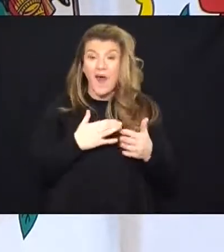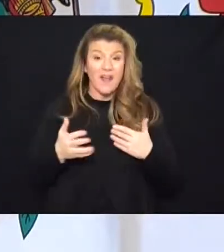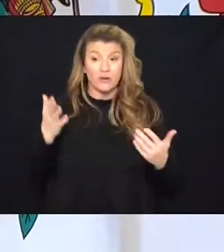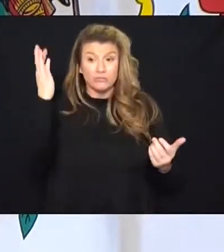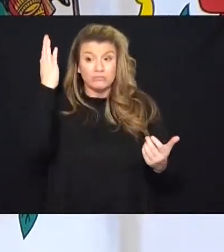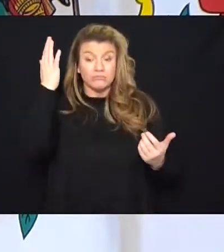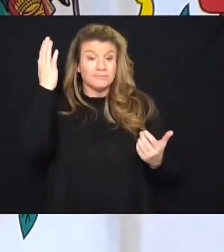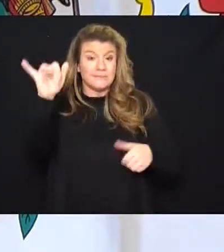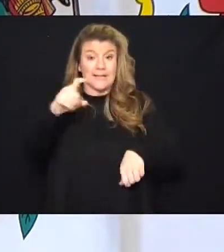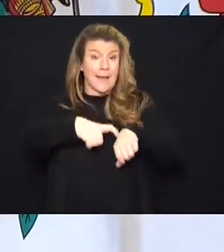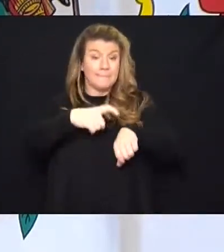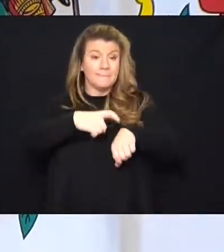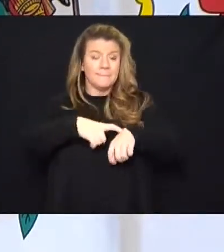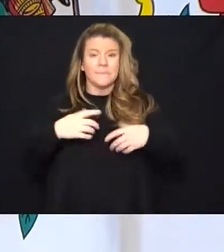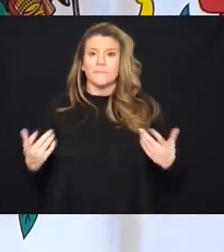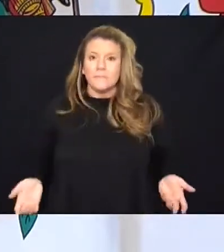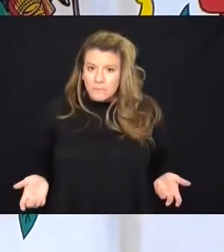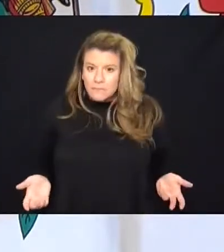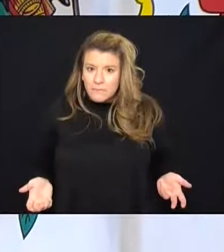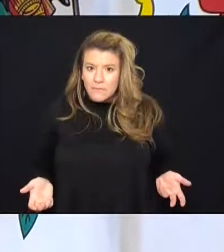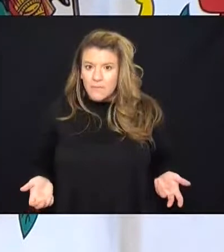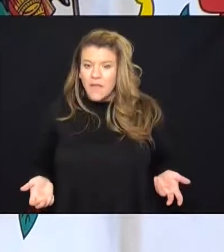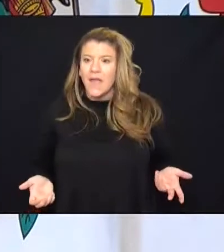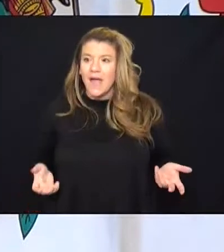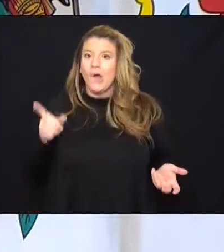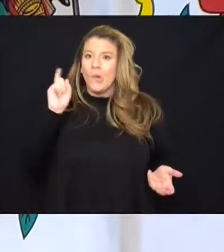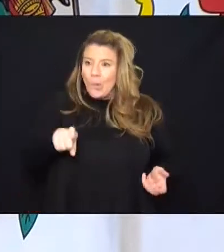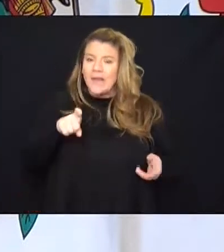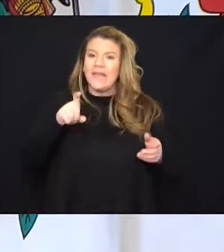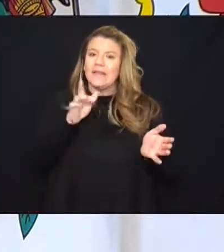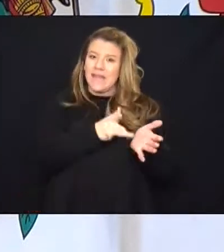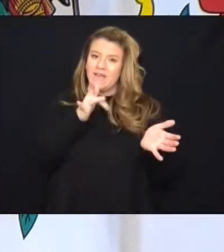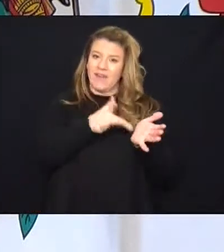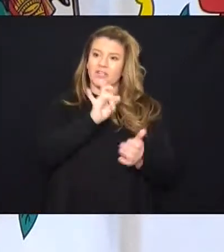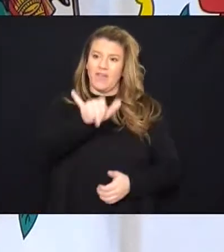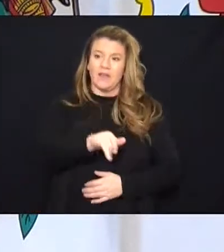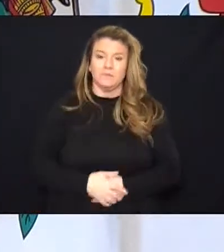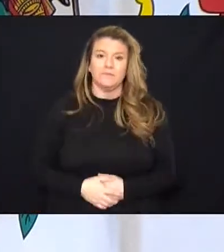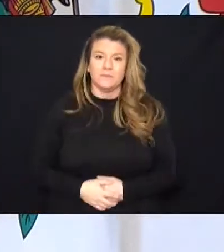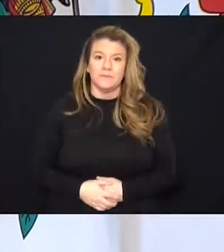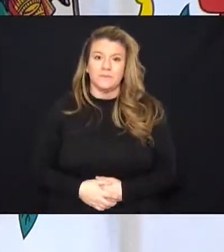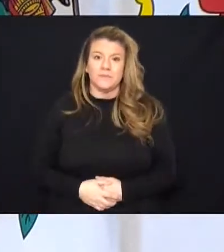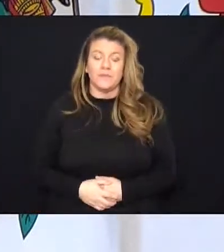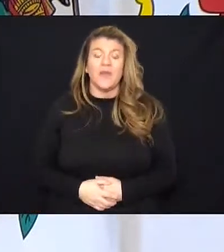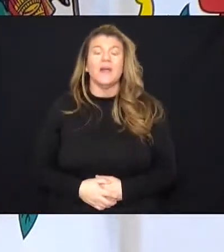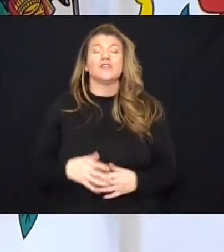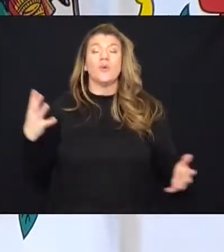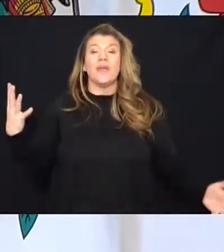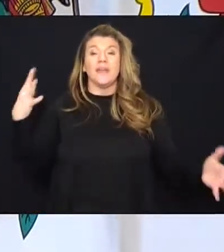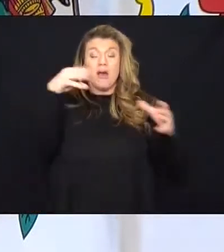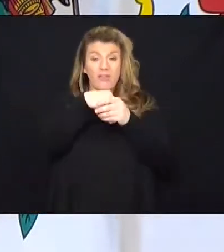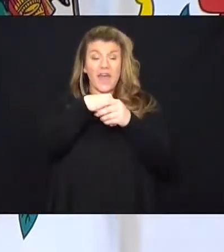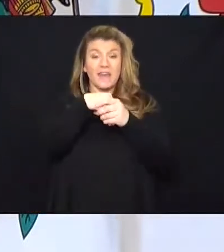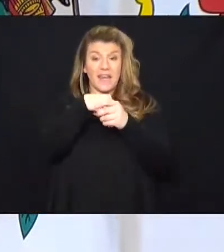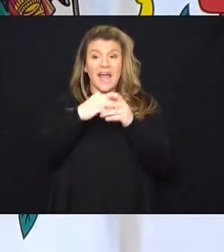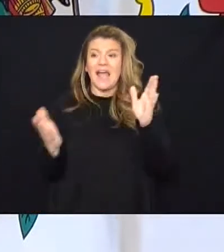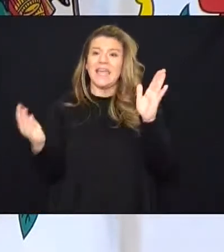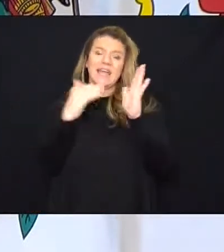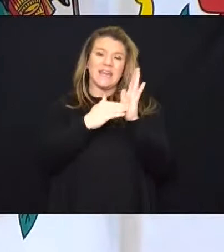be, I mean, for crying out loud, we need to take advantage of that. So in all of that, you know,